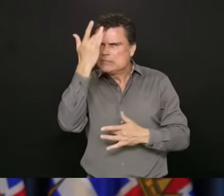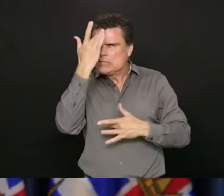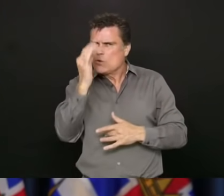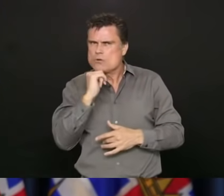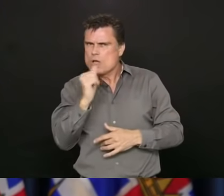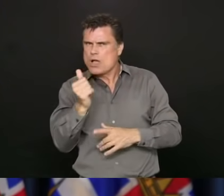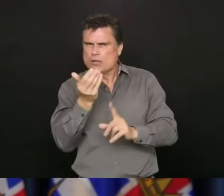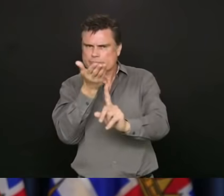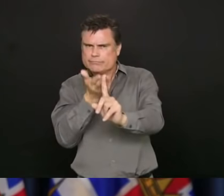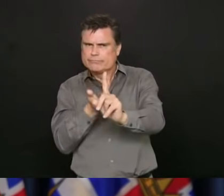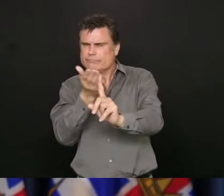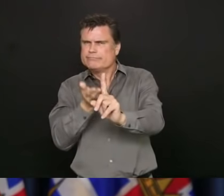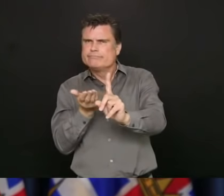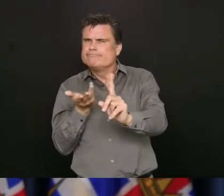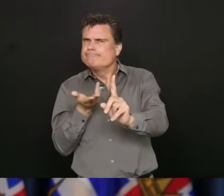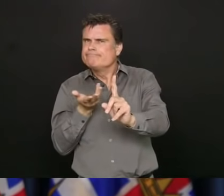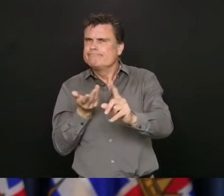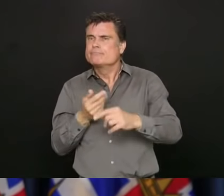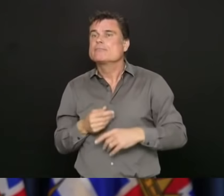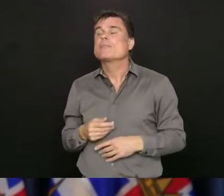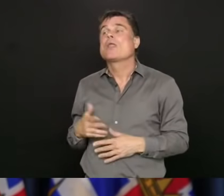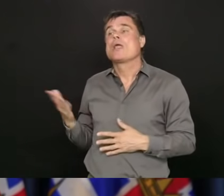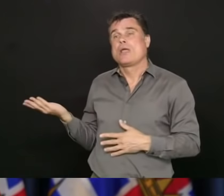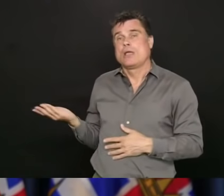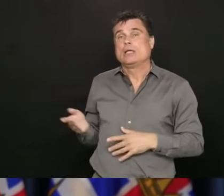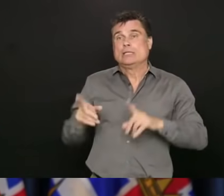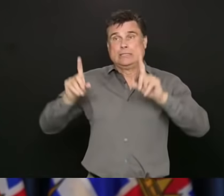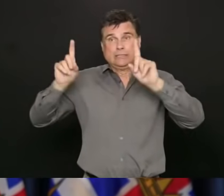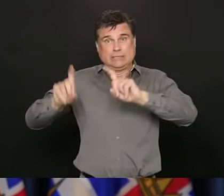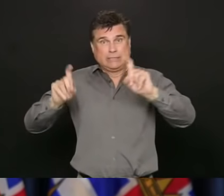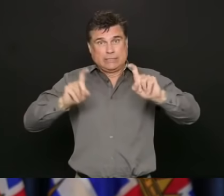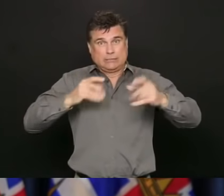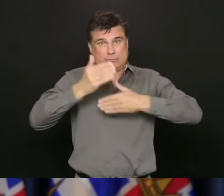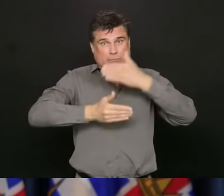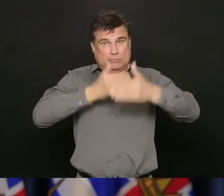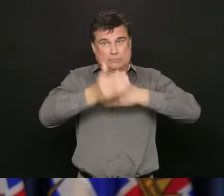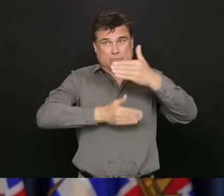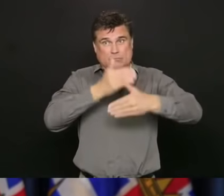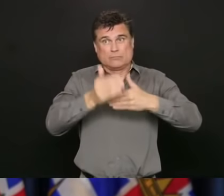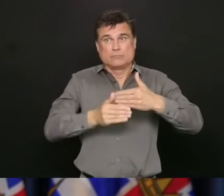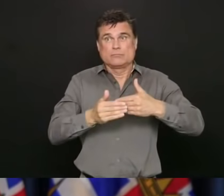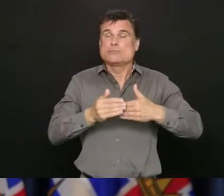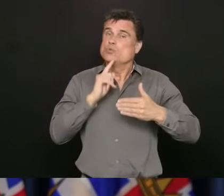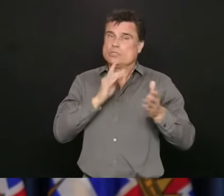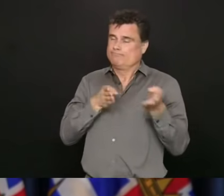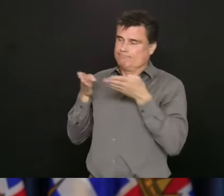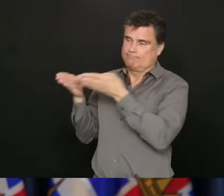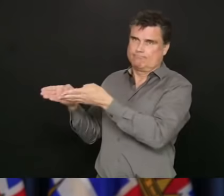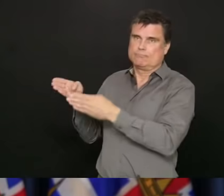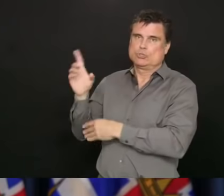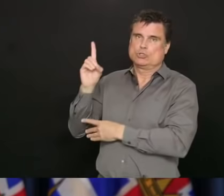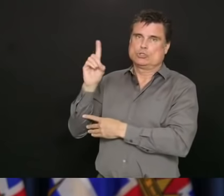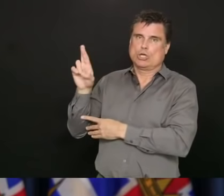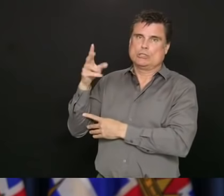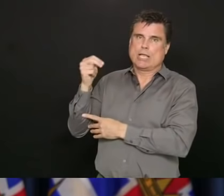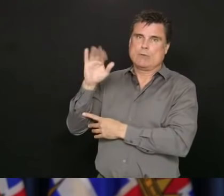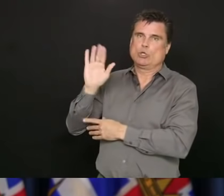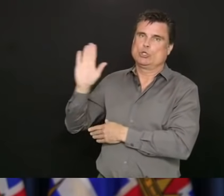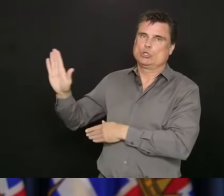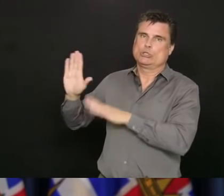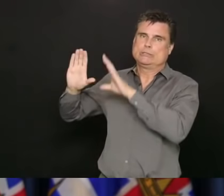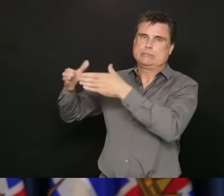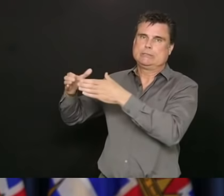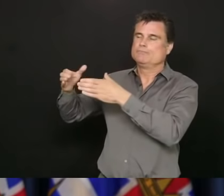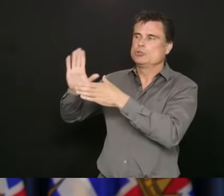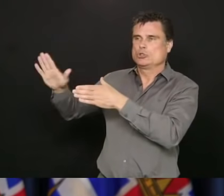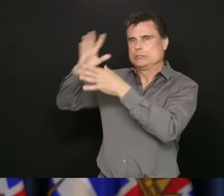Dr. Henry and her team. We have led the country in terms of outcomes. Tragically, 105 people have lost their